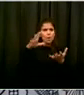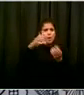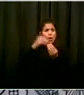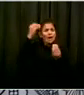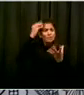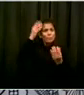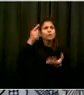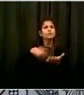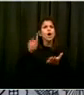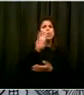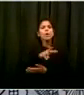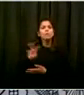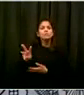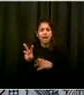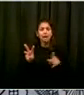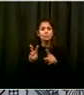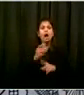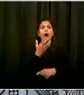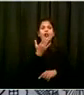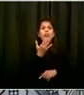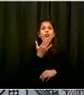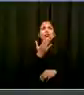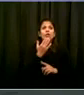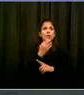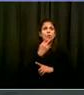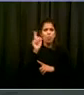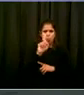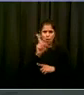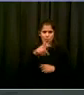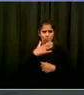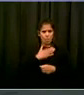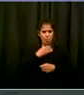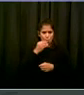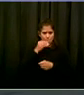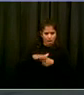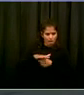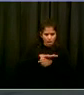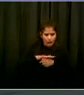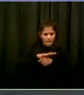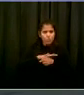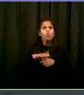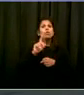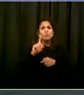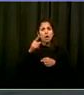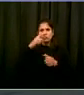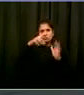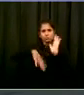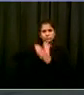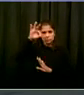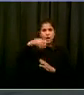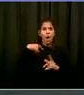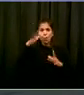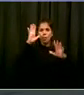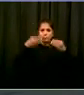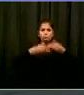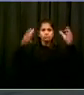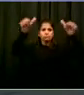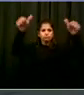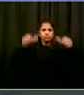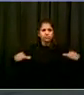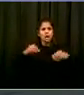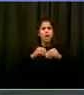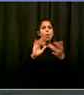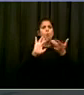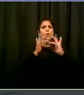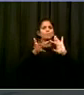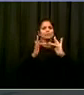Full force of the city government will be out there in communities affected. We want people to know, obviously, with particular focus on the red zones and then the orange